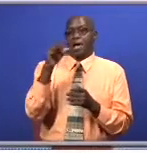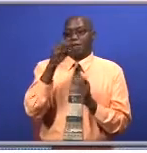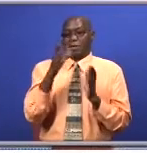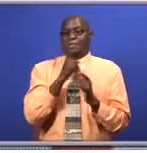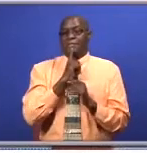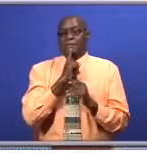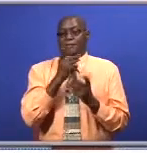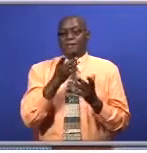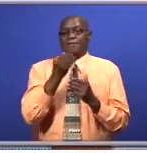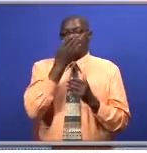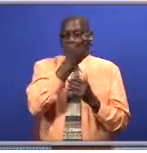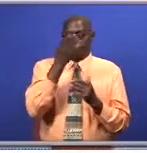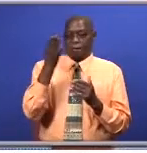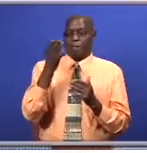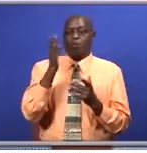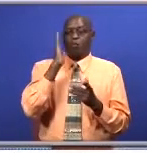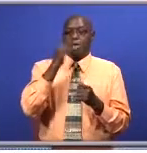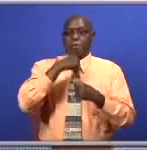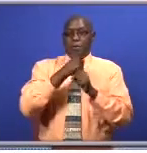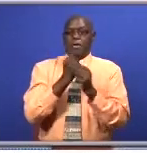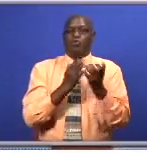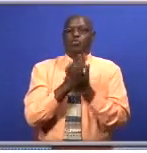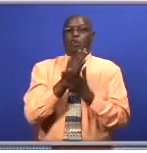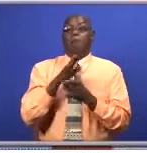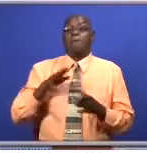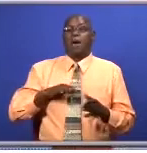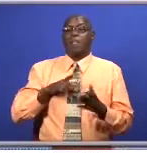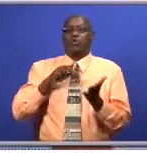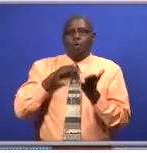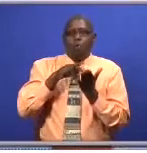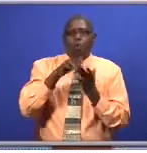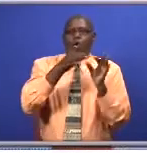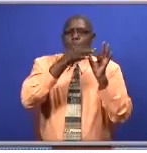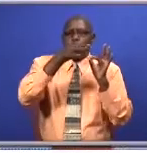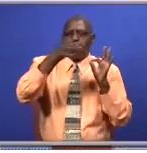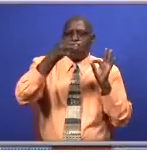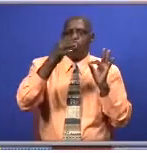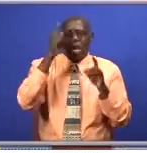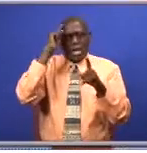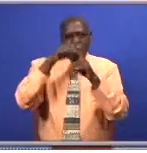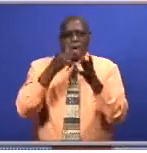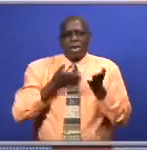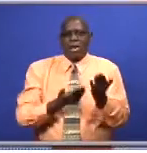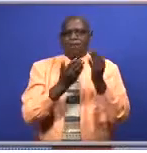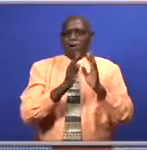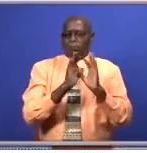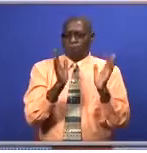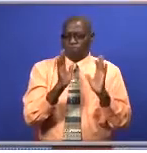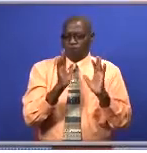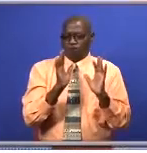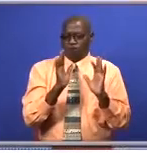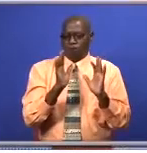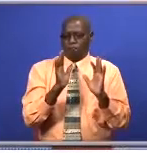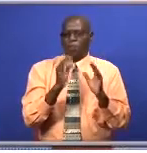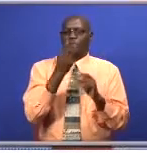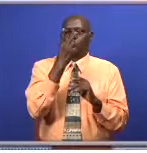centres will ensure mothers do not walk kilometres in search of skilled delivery. Speaking when he officially opened two